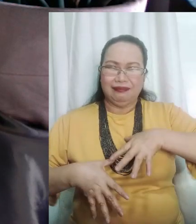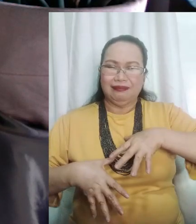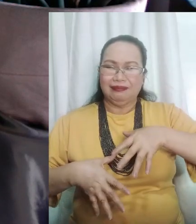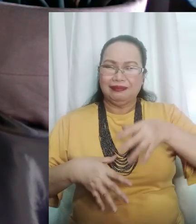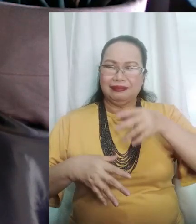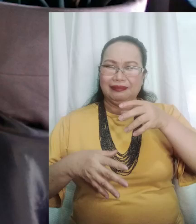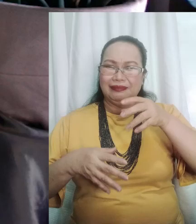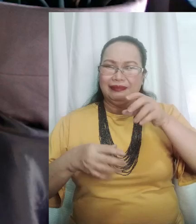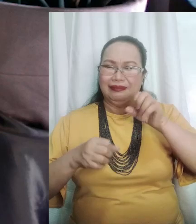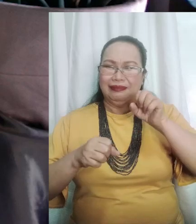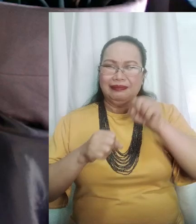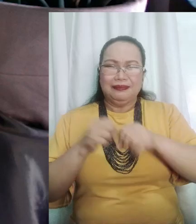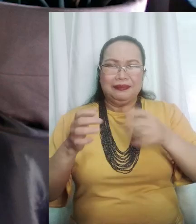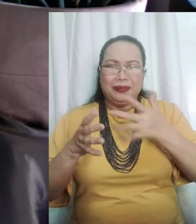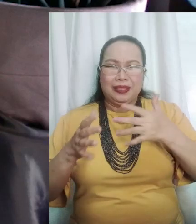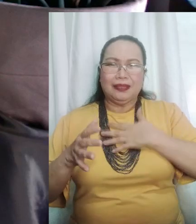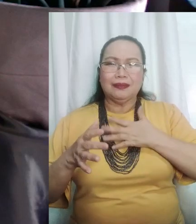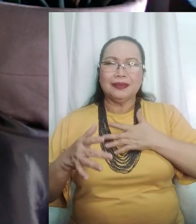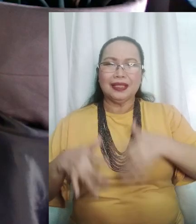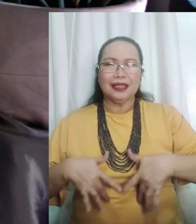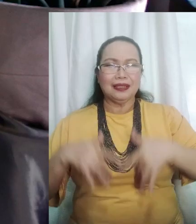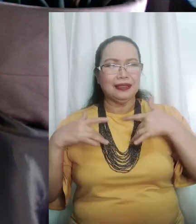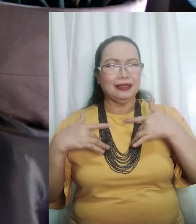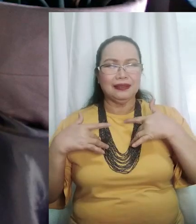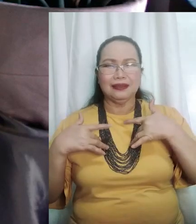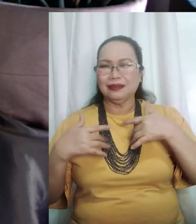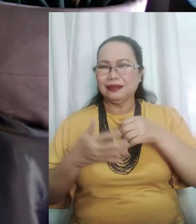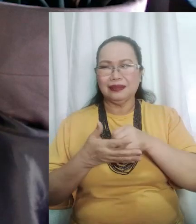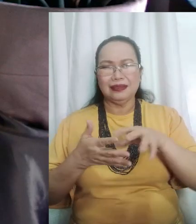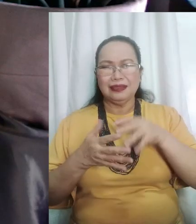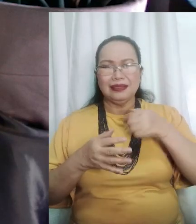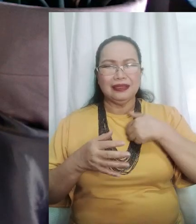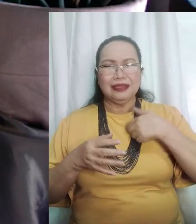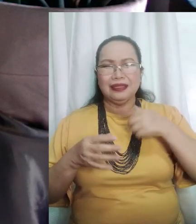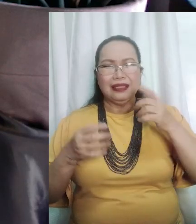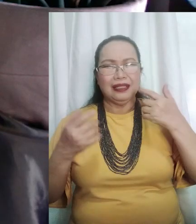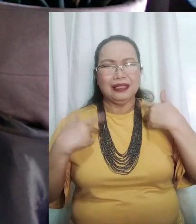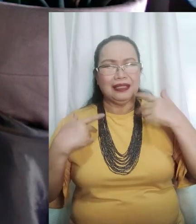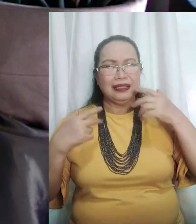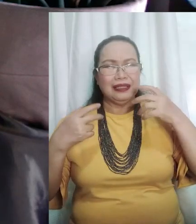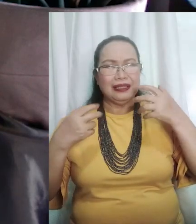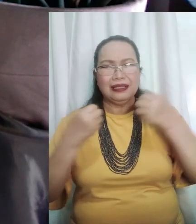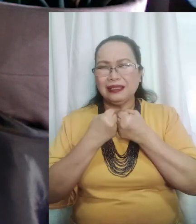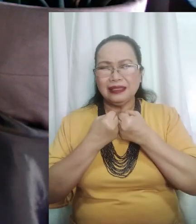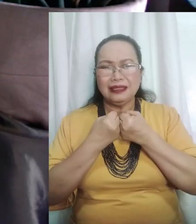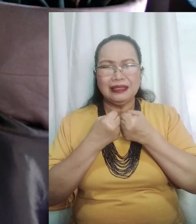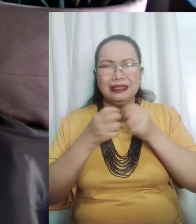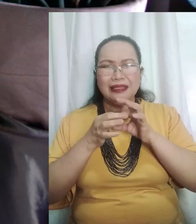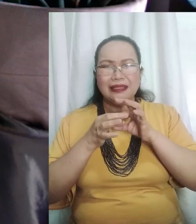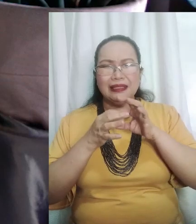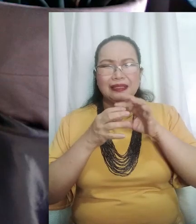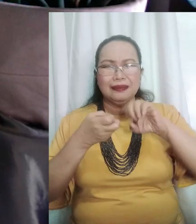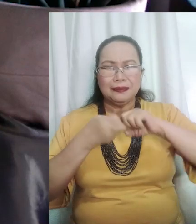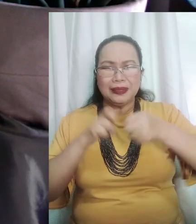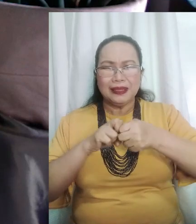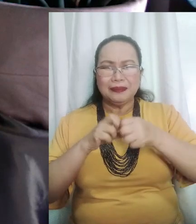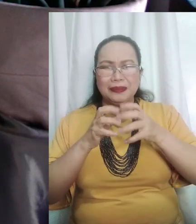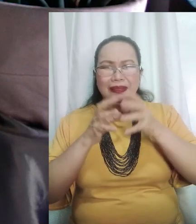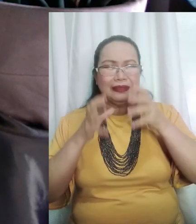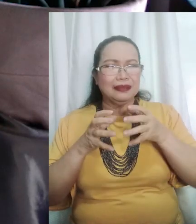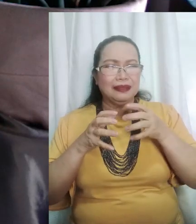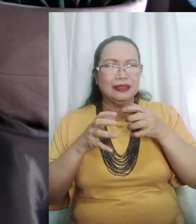like you've been removed from existence or trapped in a setback that you